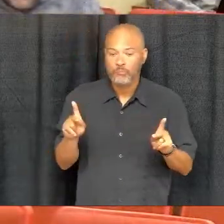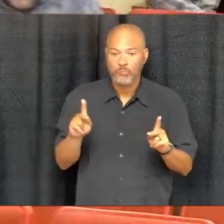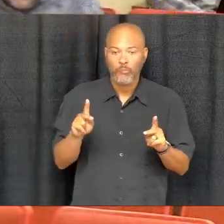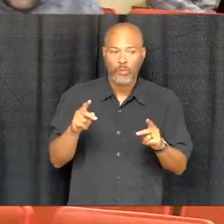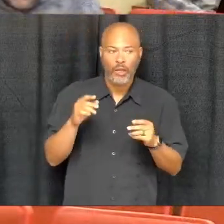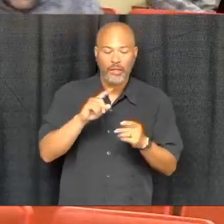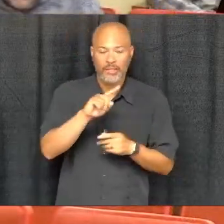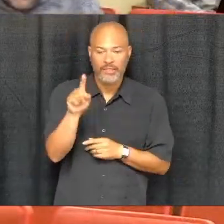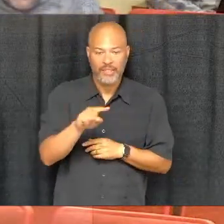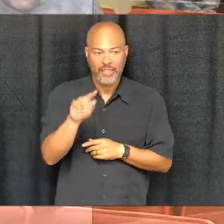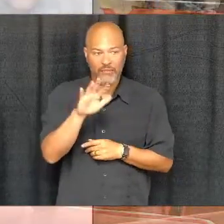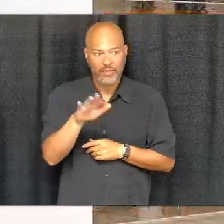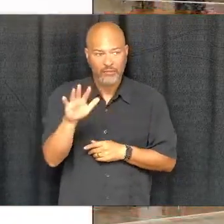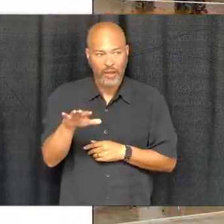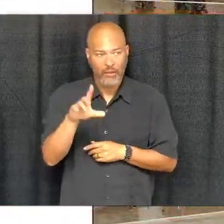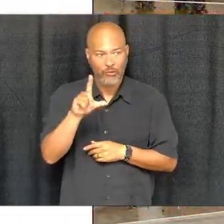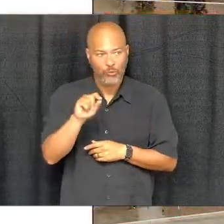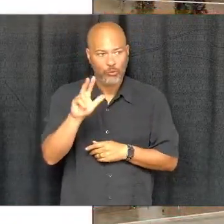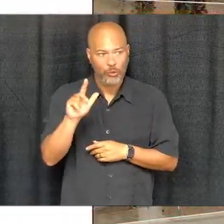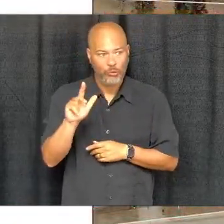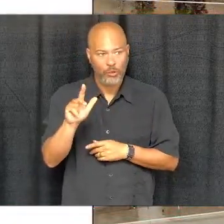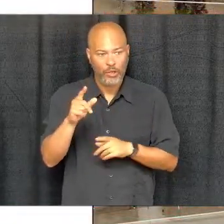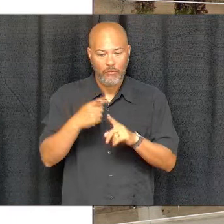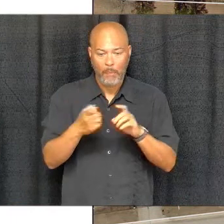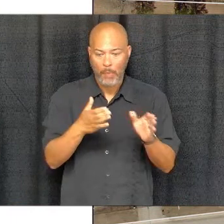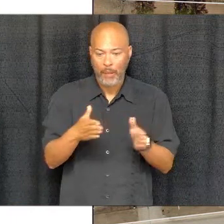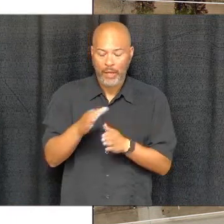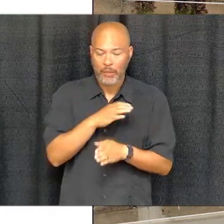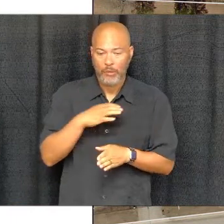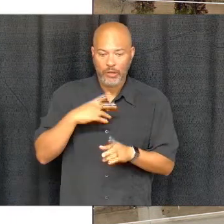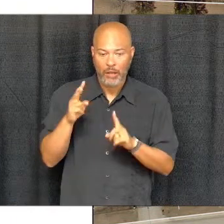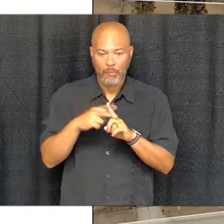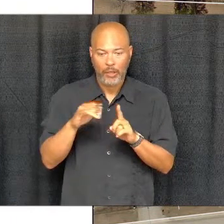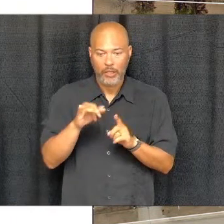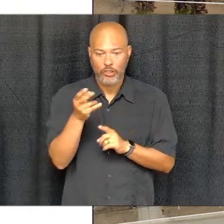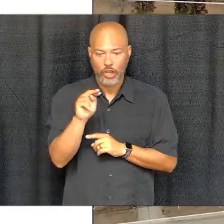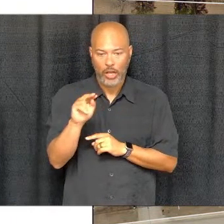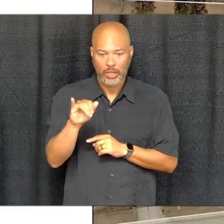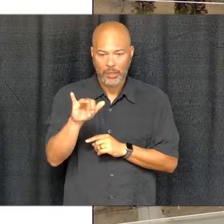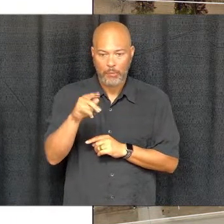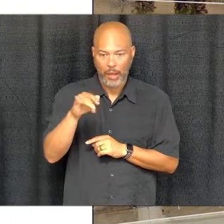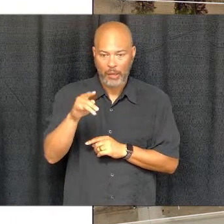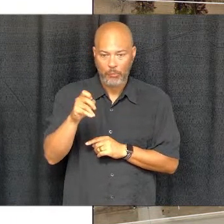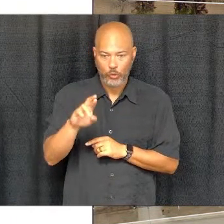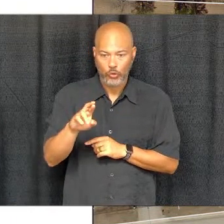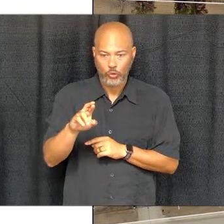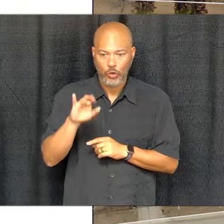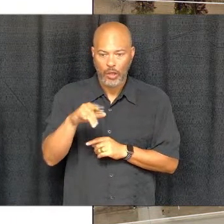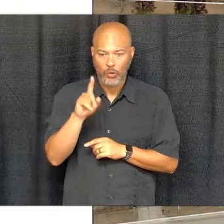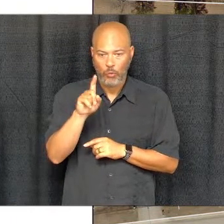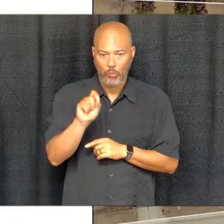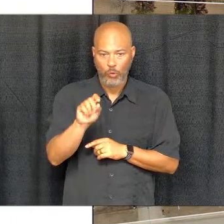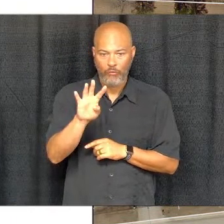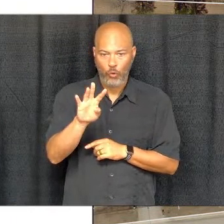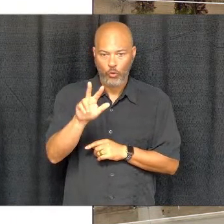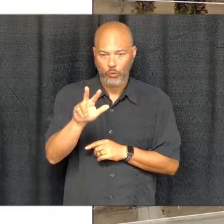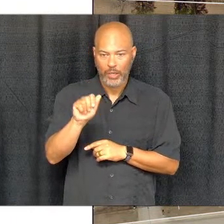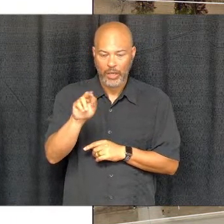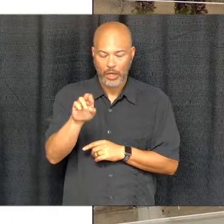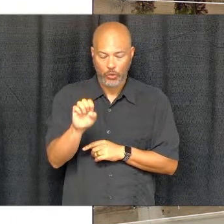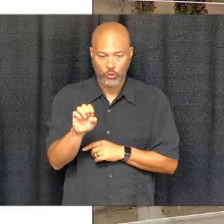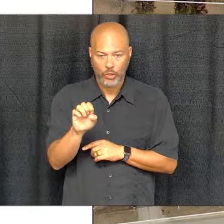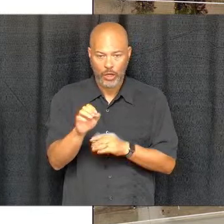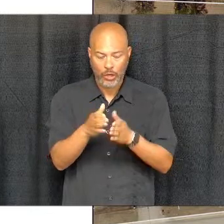is Z55 2023 from the Planning Commission, application of Johnny Piper. This is 1.43